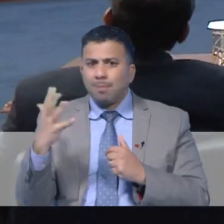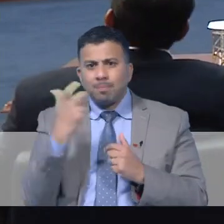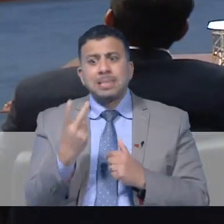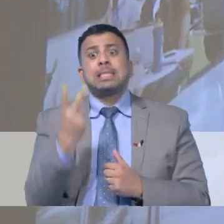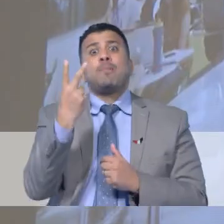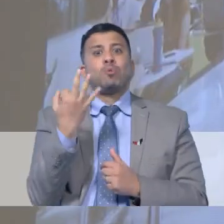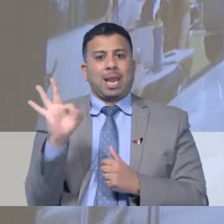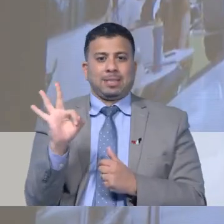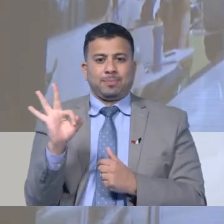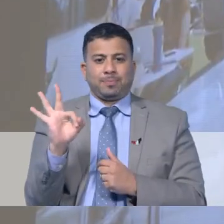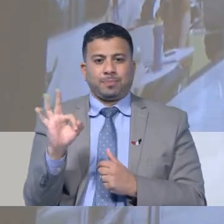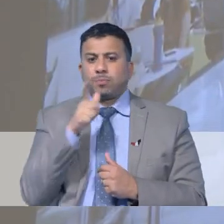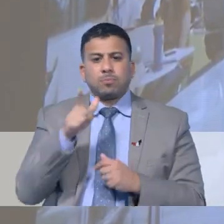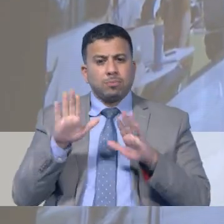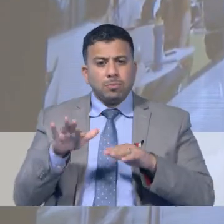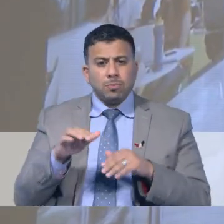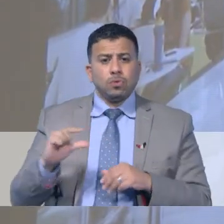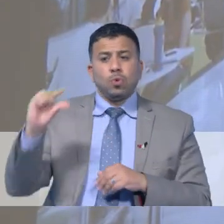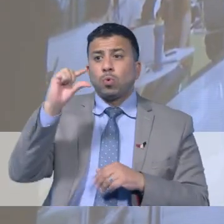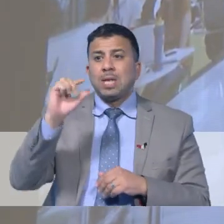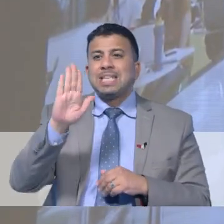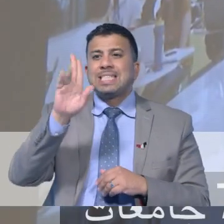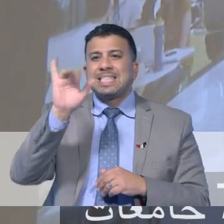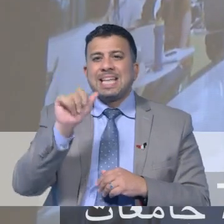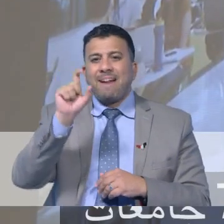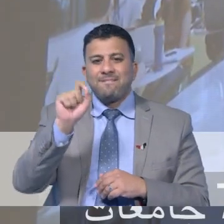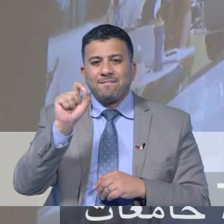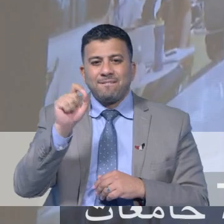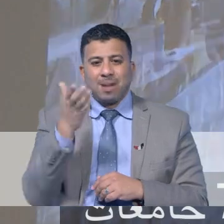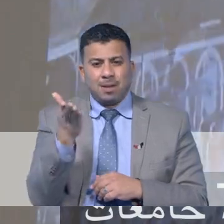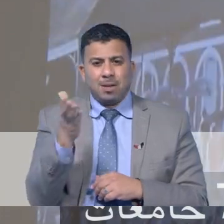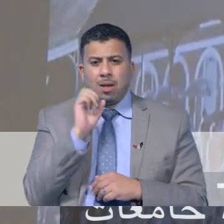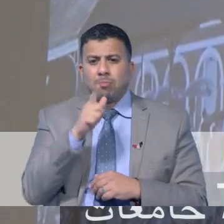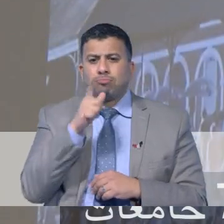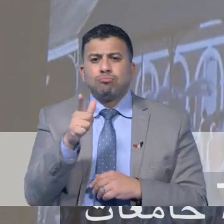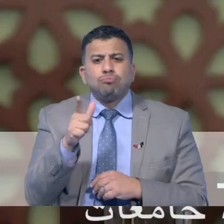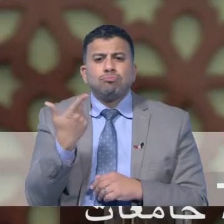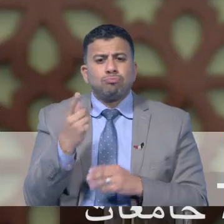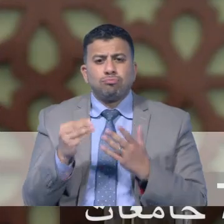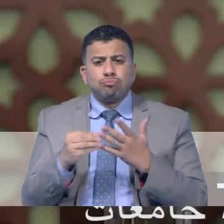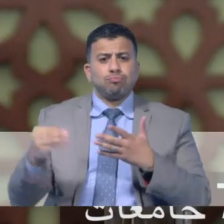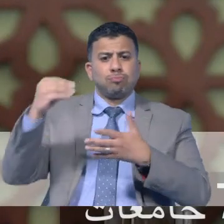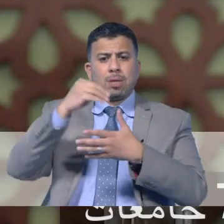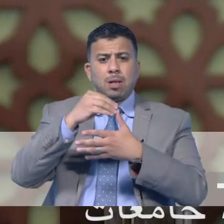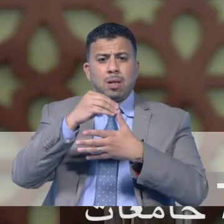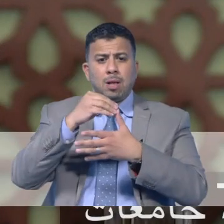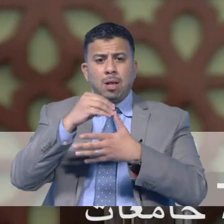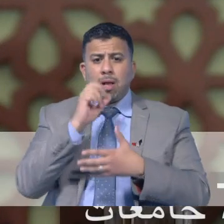Professor Steve Smith could jump from that number to be the